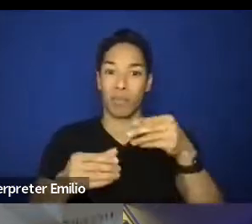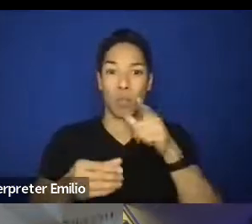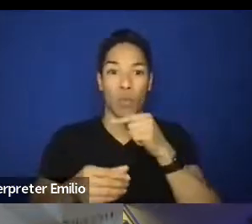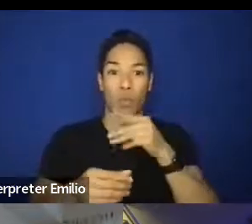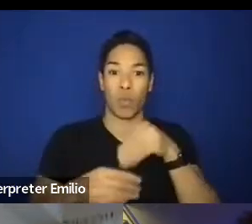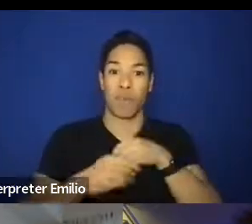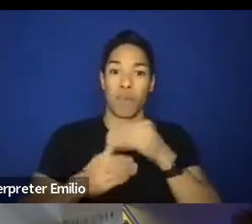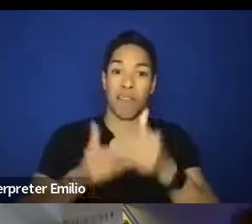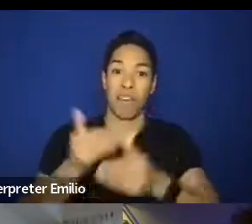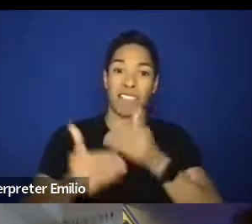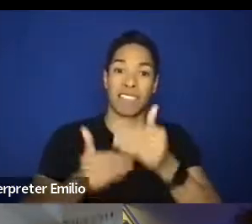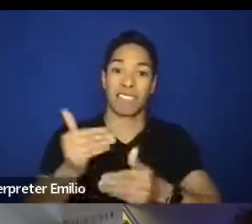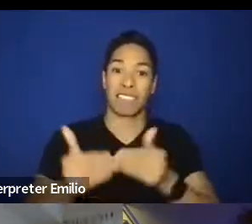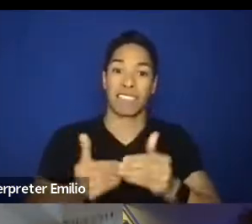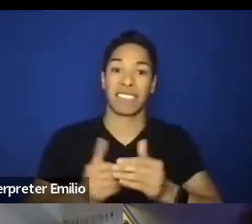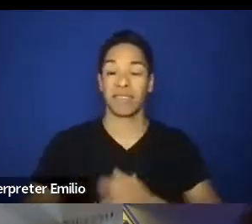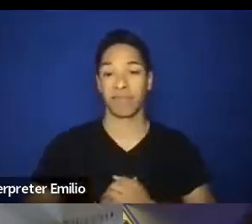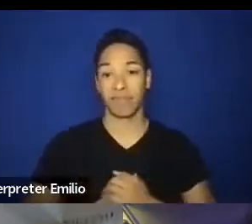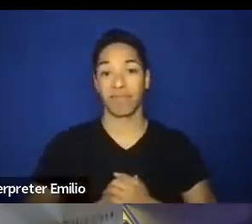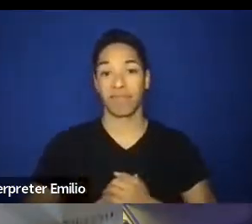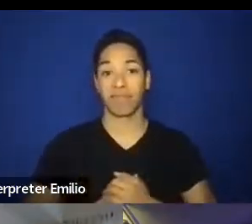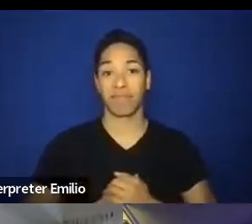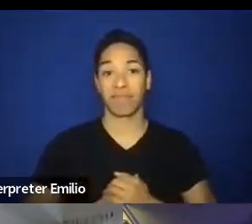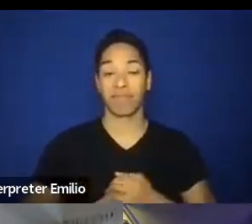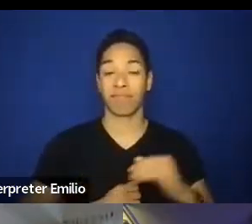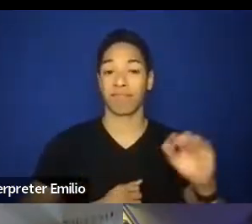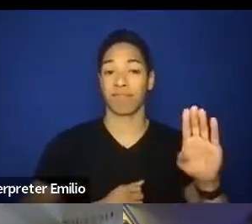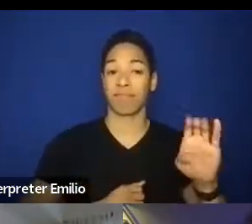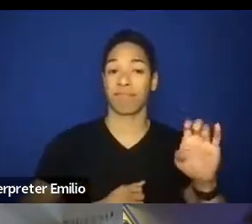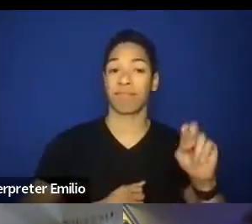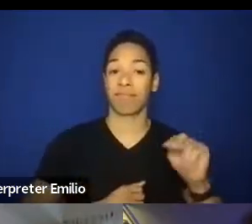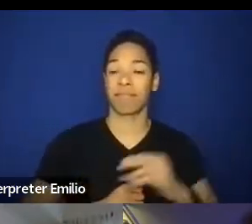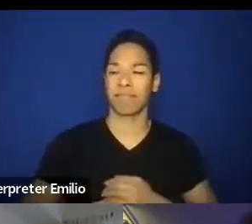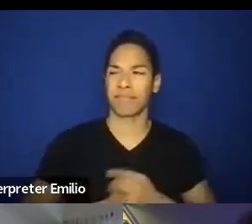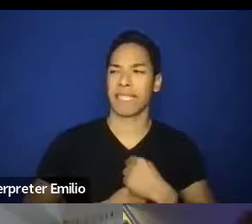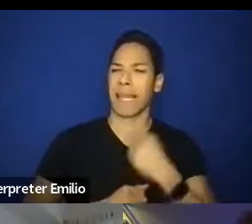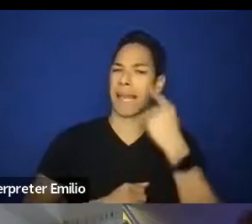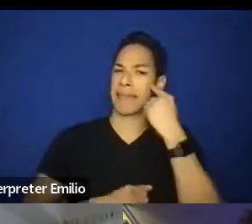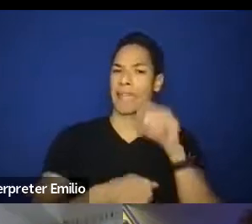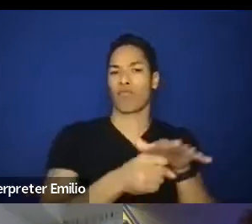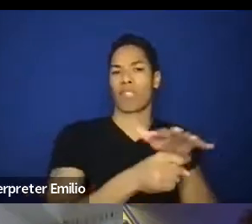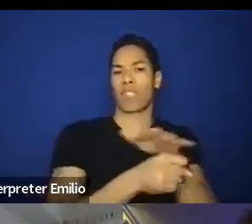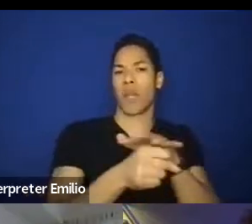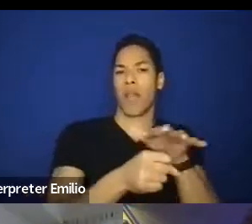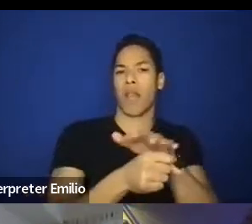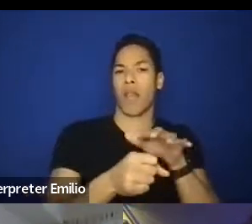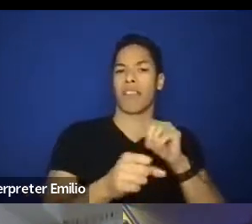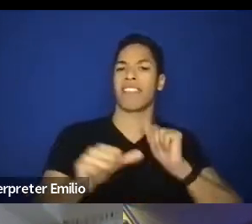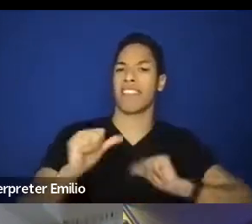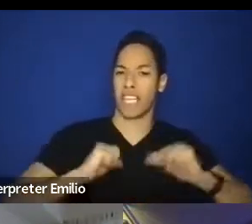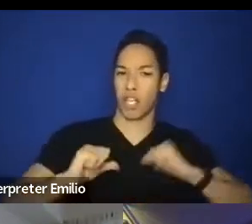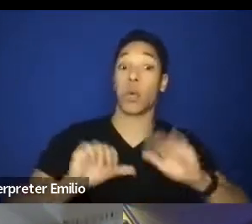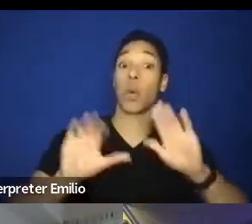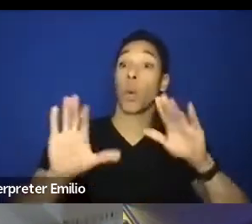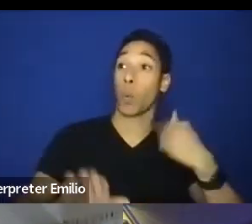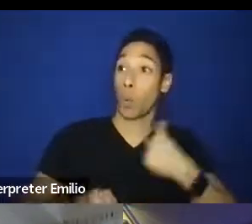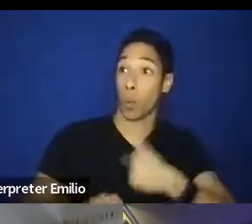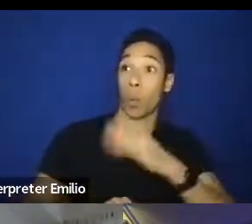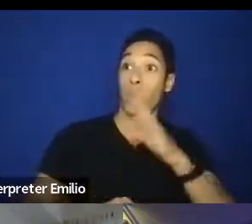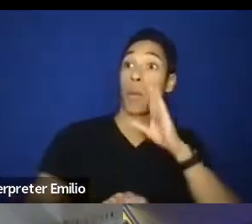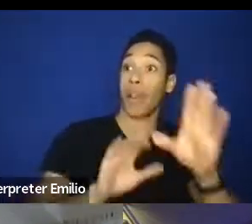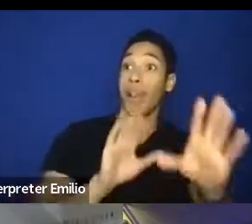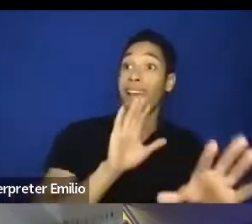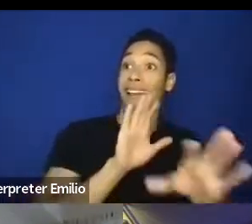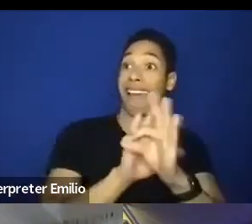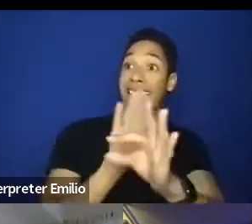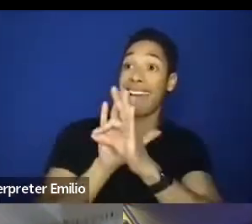I think it might be more of a regional theater thing, honestly, is like we're going to cast it, and then we're going